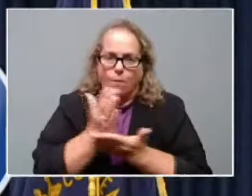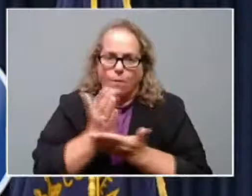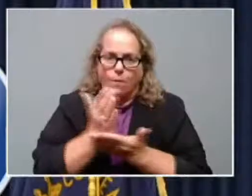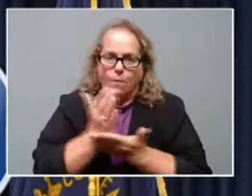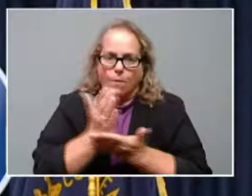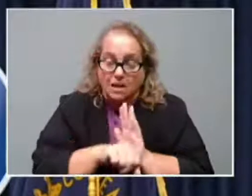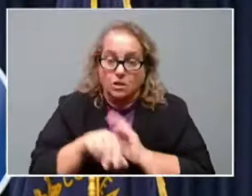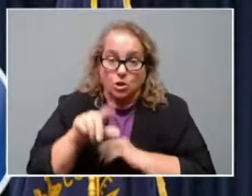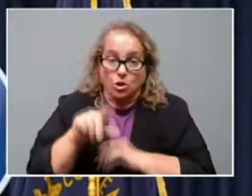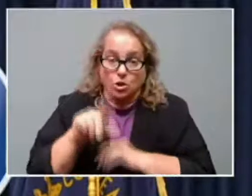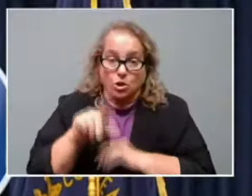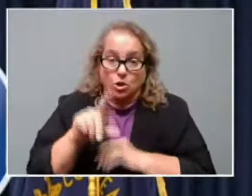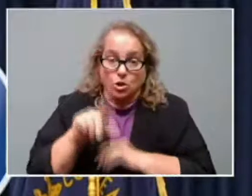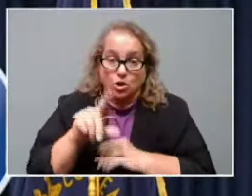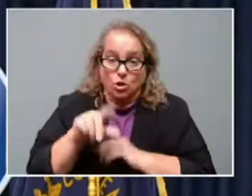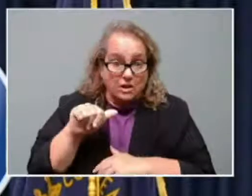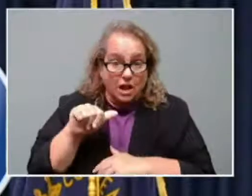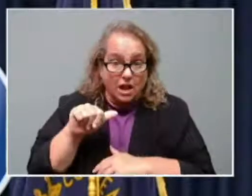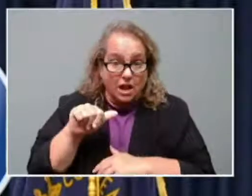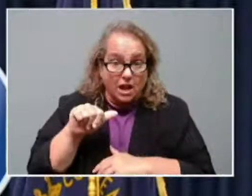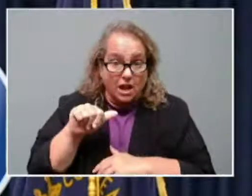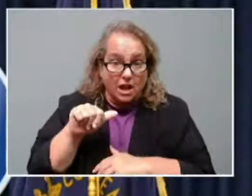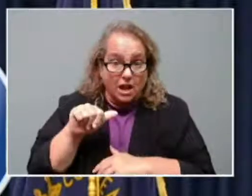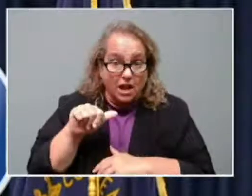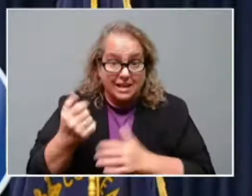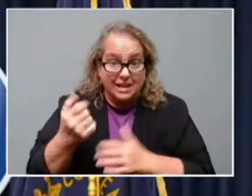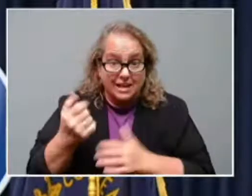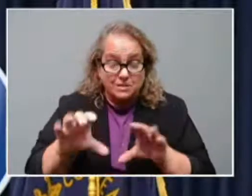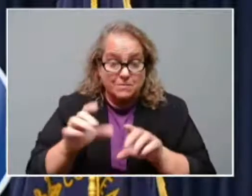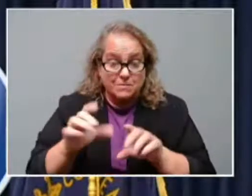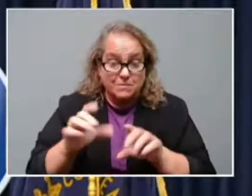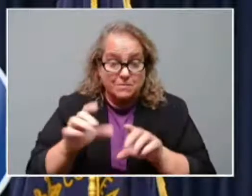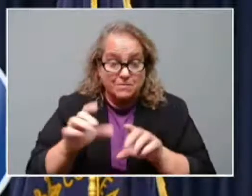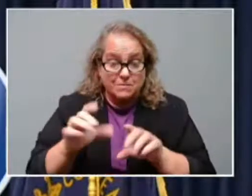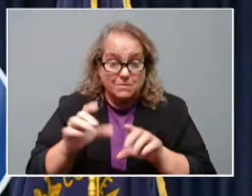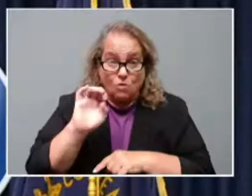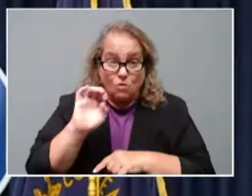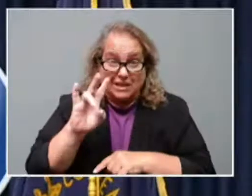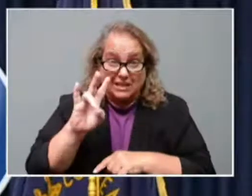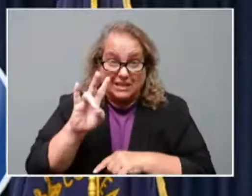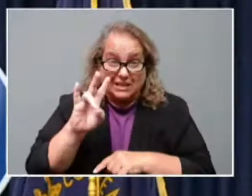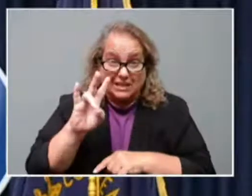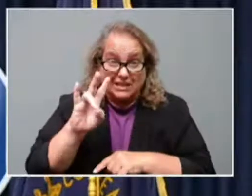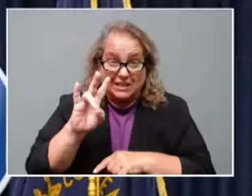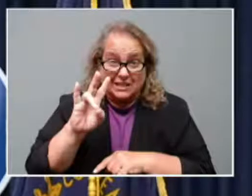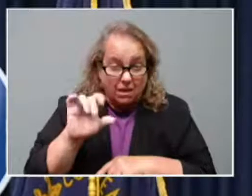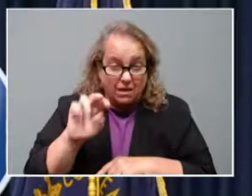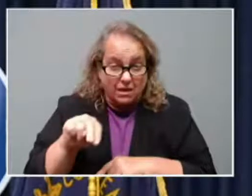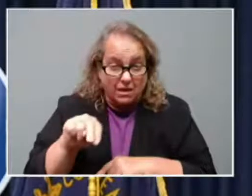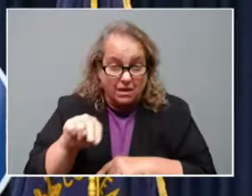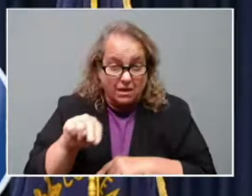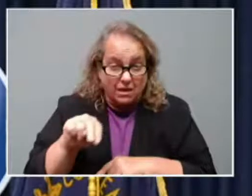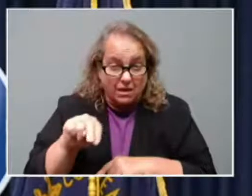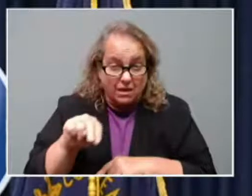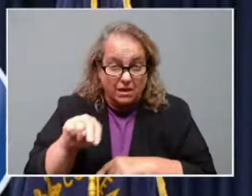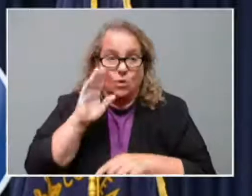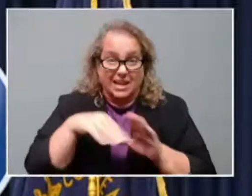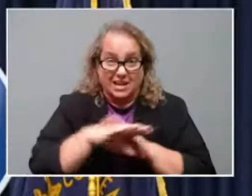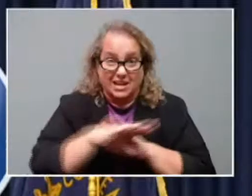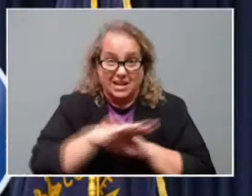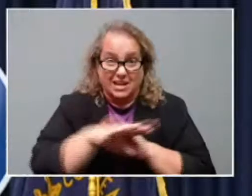last week in the Bluegrass region, $470 million, I think, going into that facility, almost 1,000